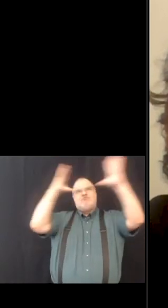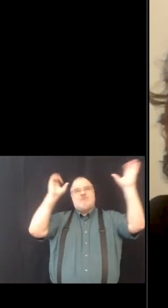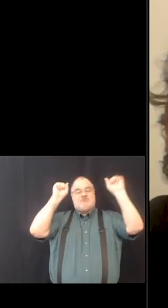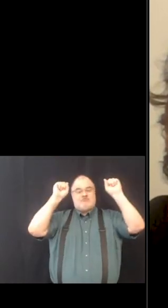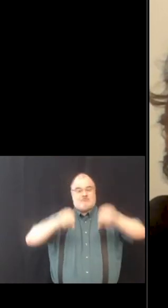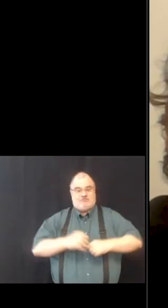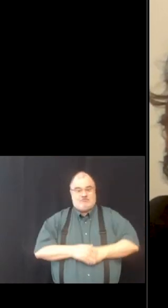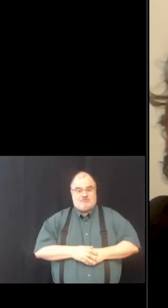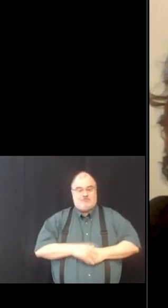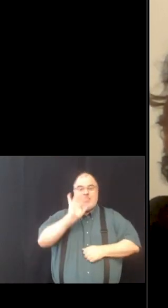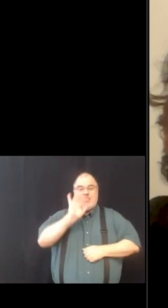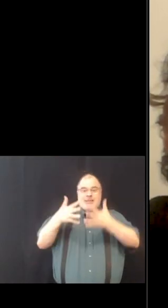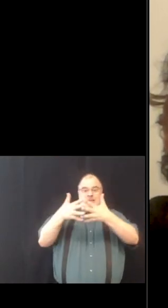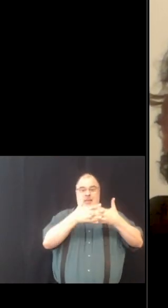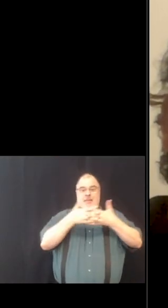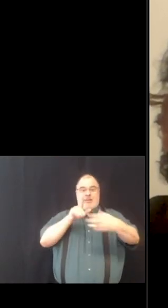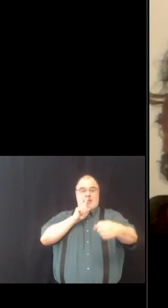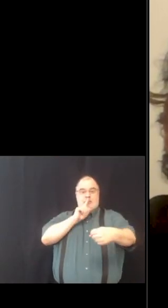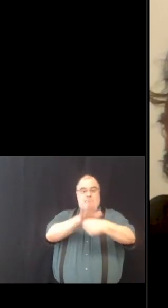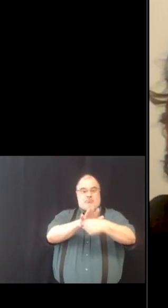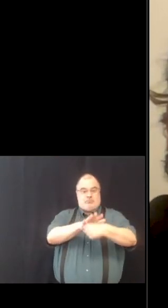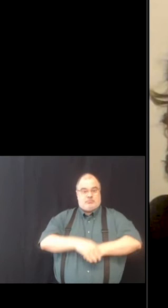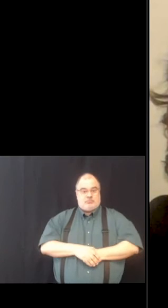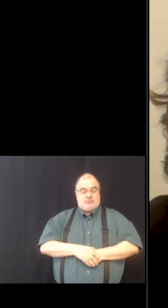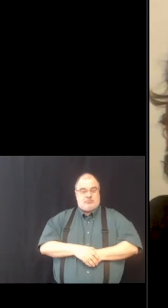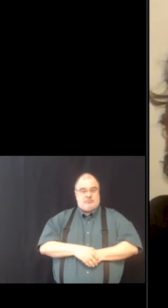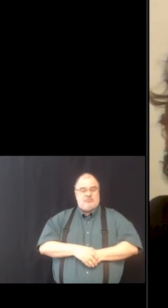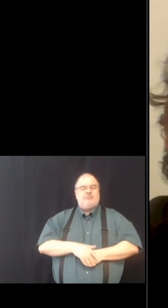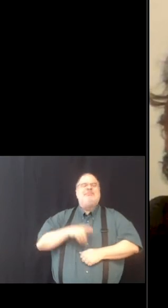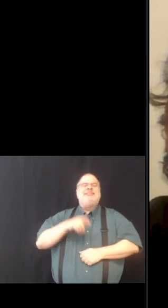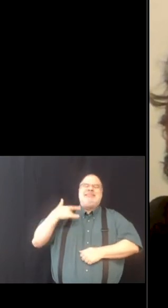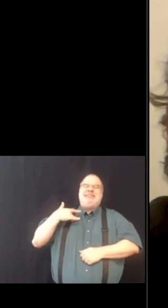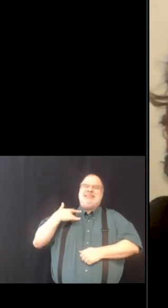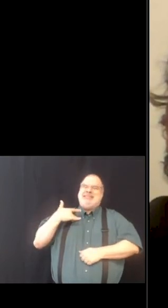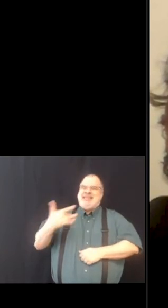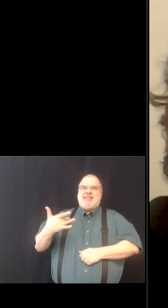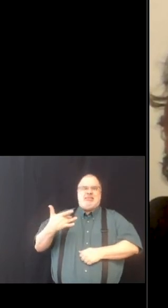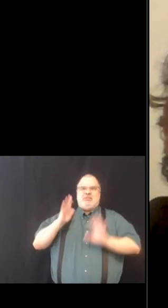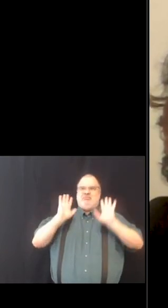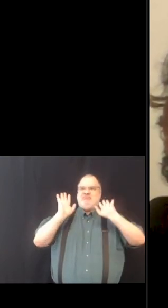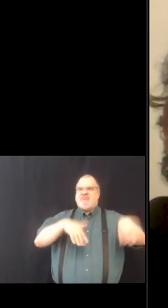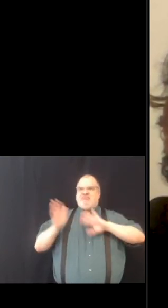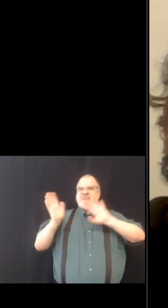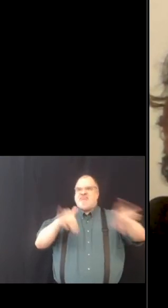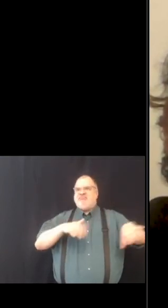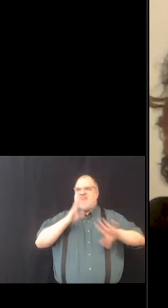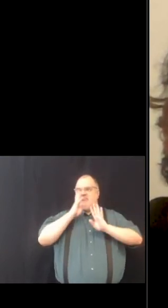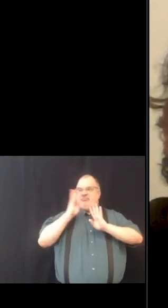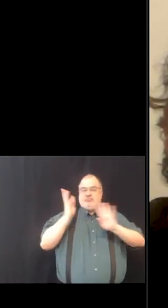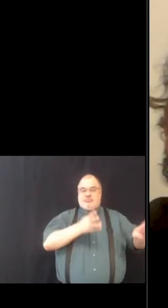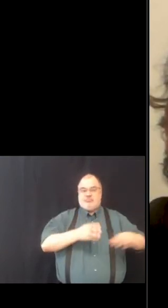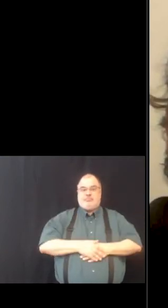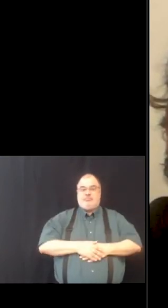of America. This is a promise that is far too often unfulfilled. As an autistic man, I know firsthand the uphill